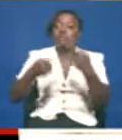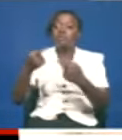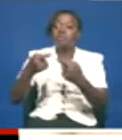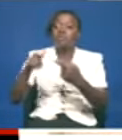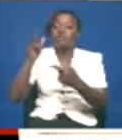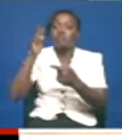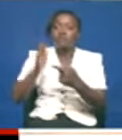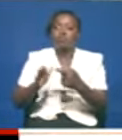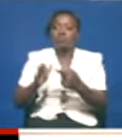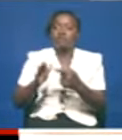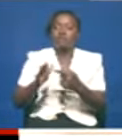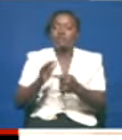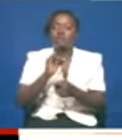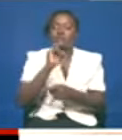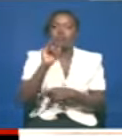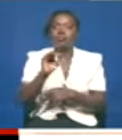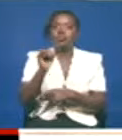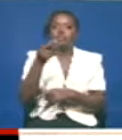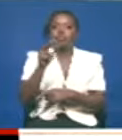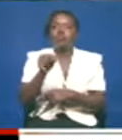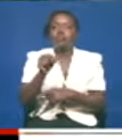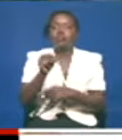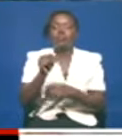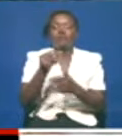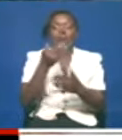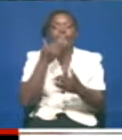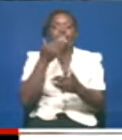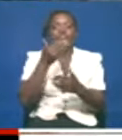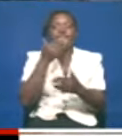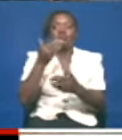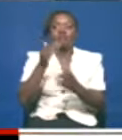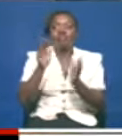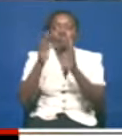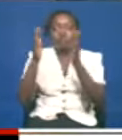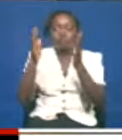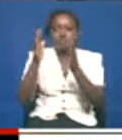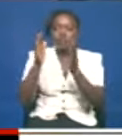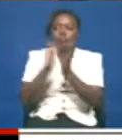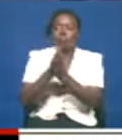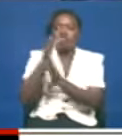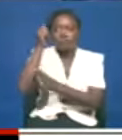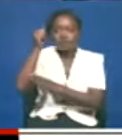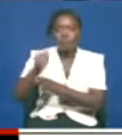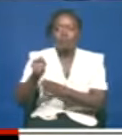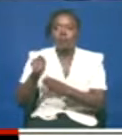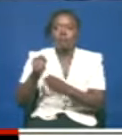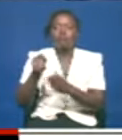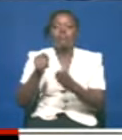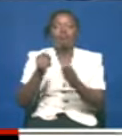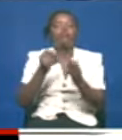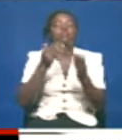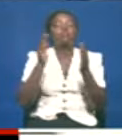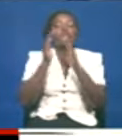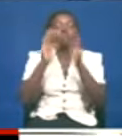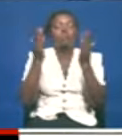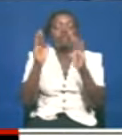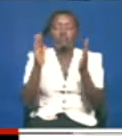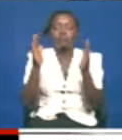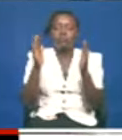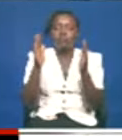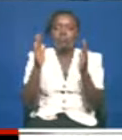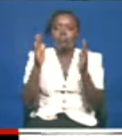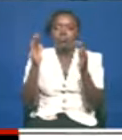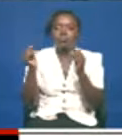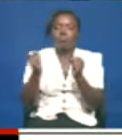Dr. John Kaminwa, welcomed the judgment and celebrated the judge for the ruling. Tunasherekea